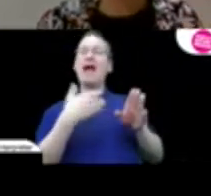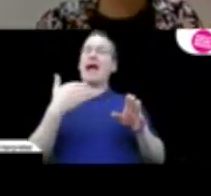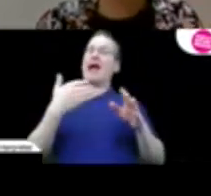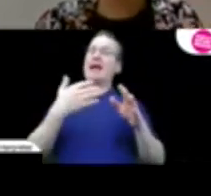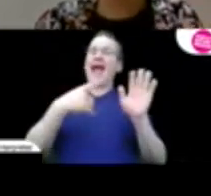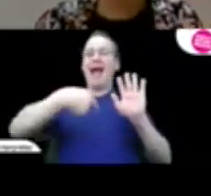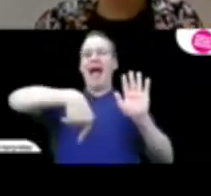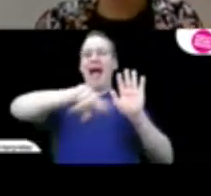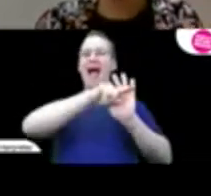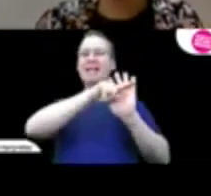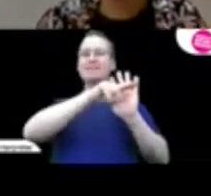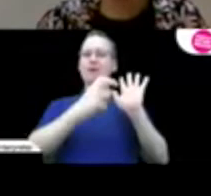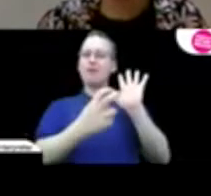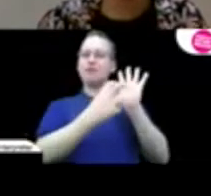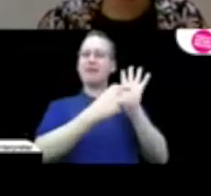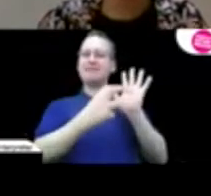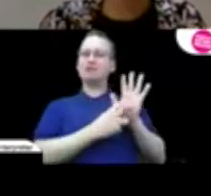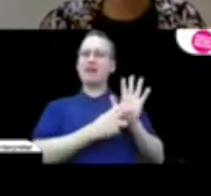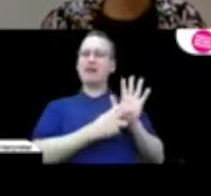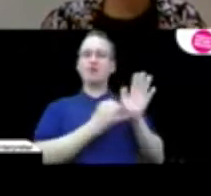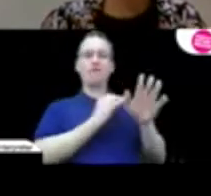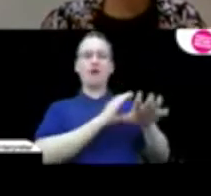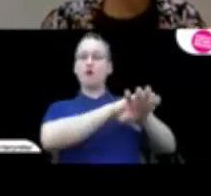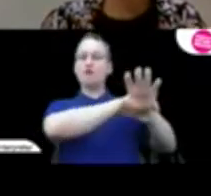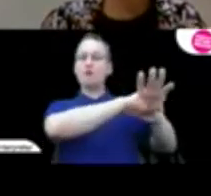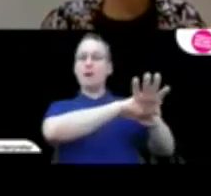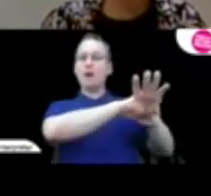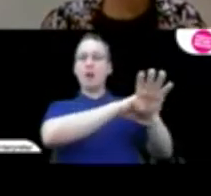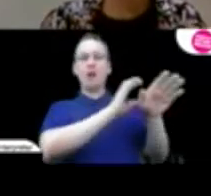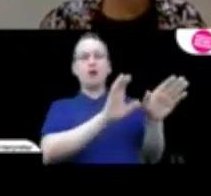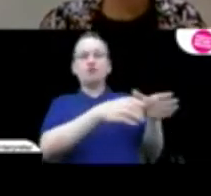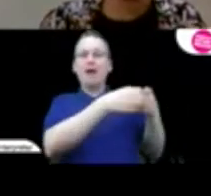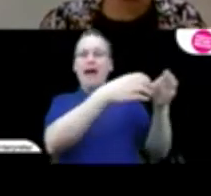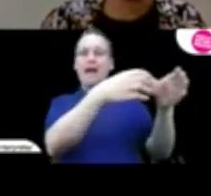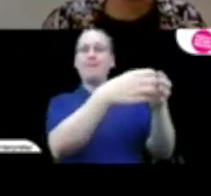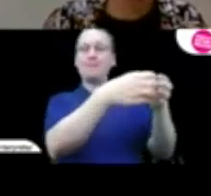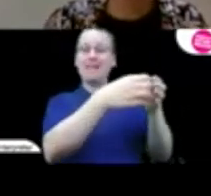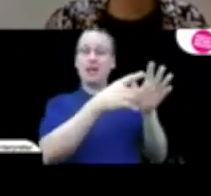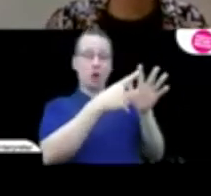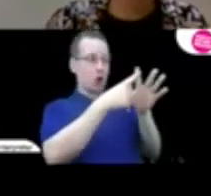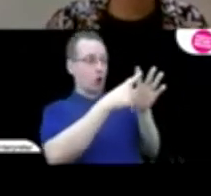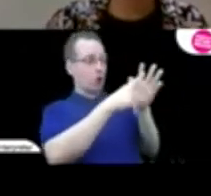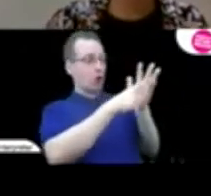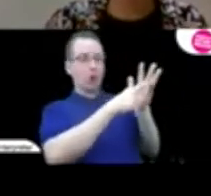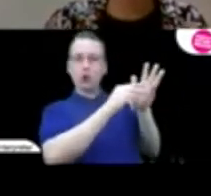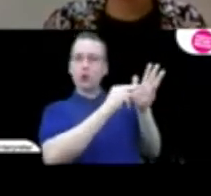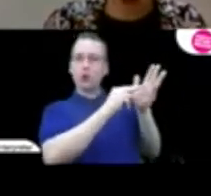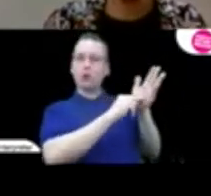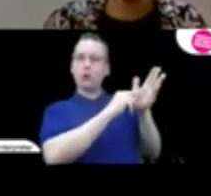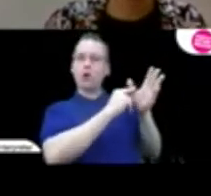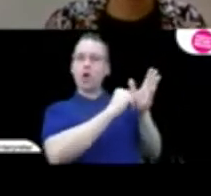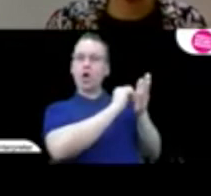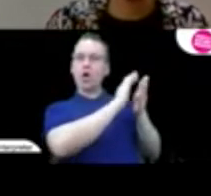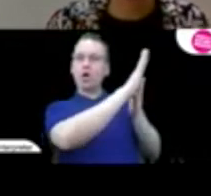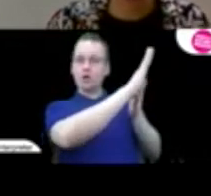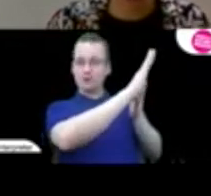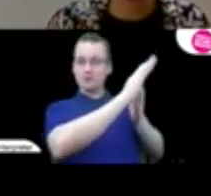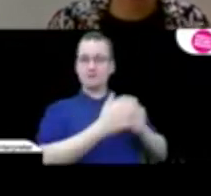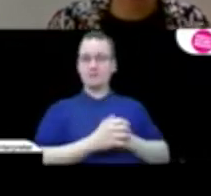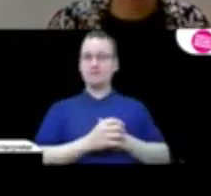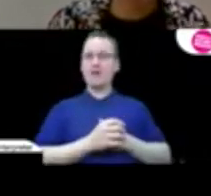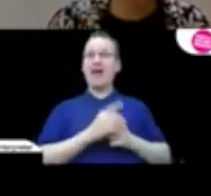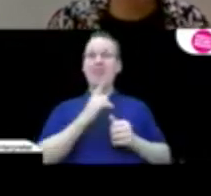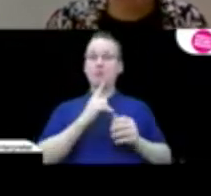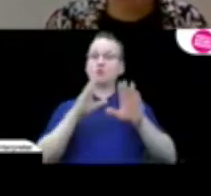Registration of Criminal Tribes and Eunuchs. And this was specifically introduced to outlaw